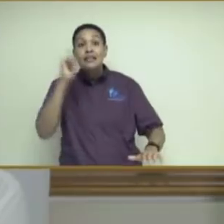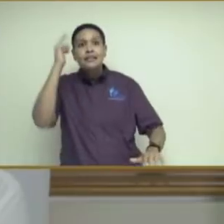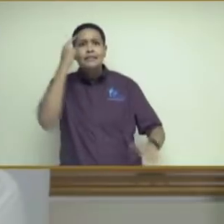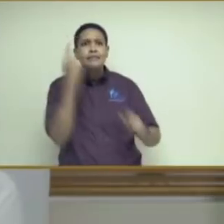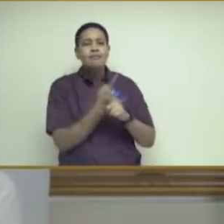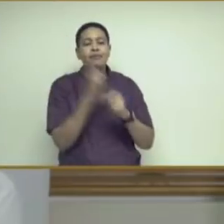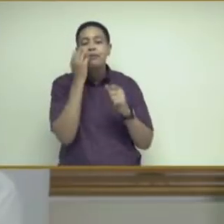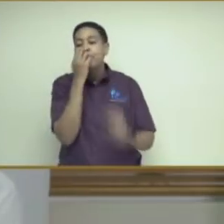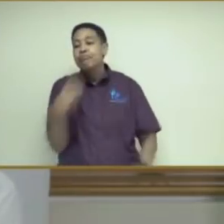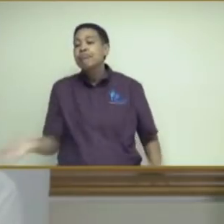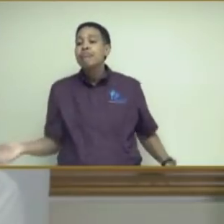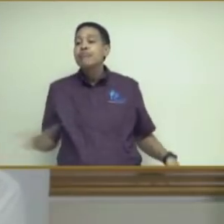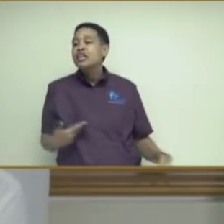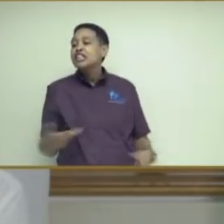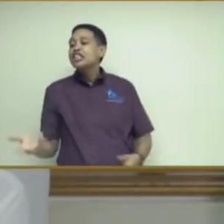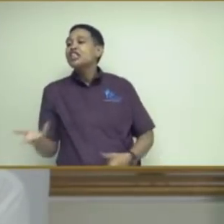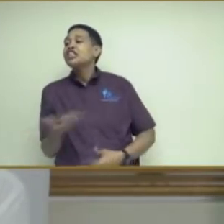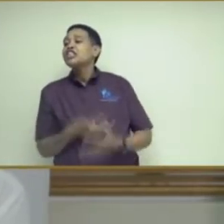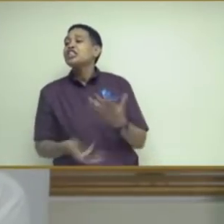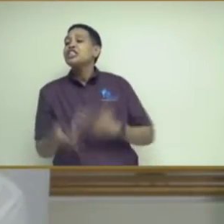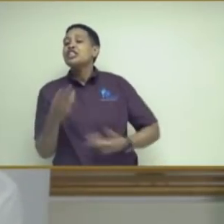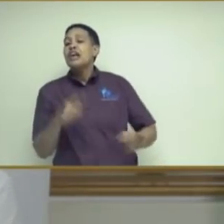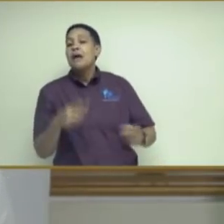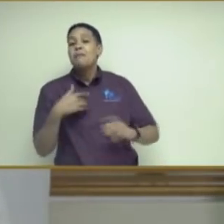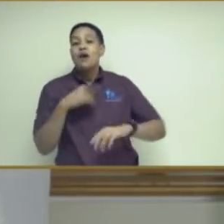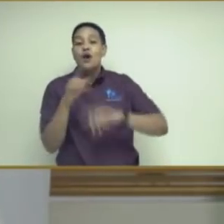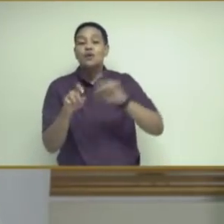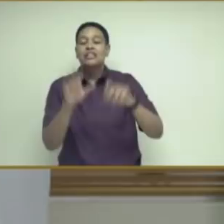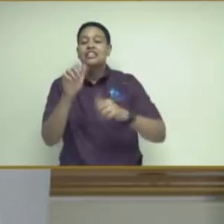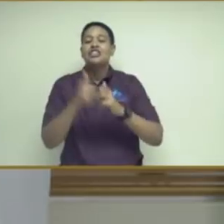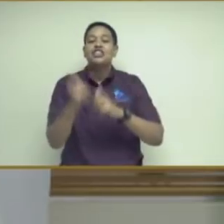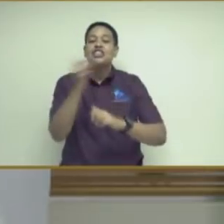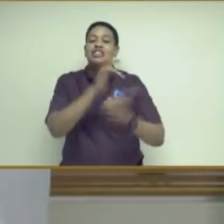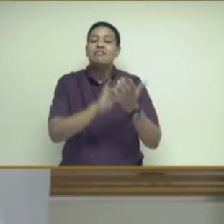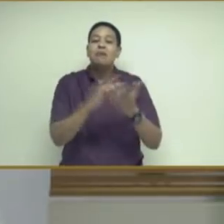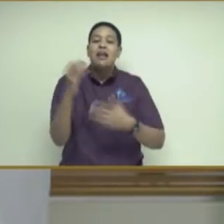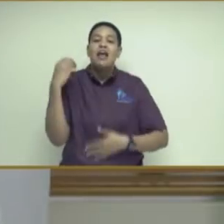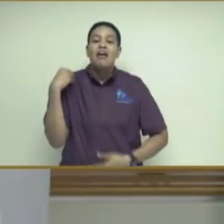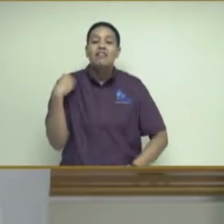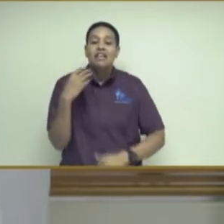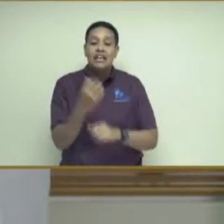CMO. Have you been getting, what's been the response from